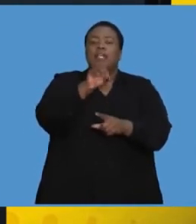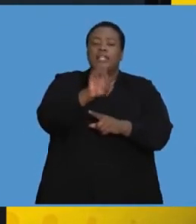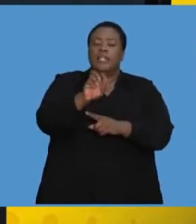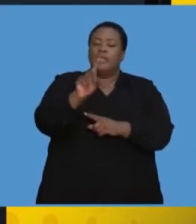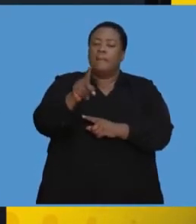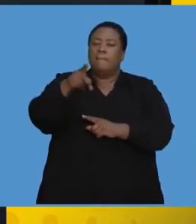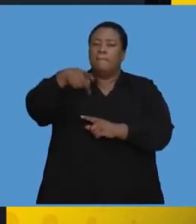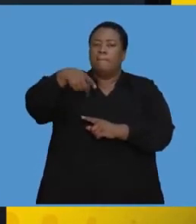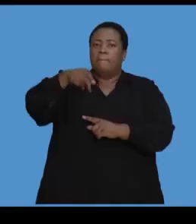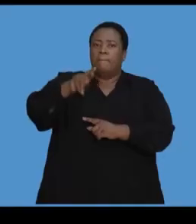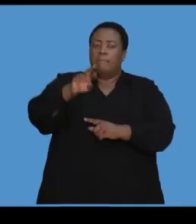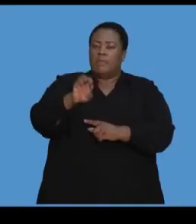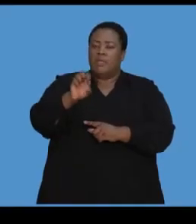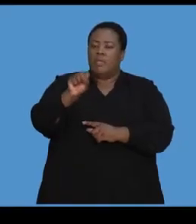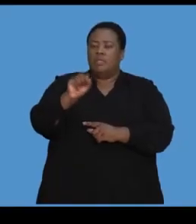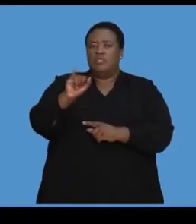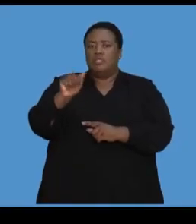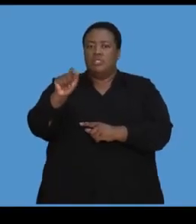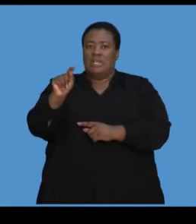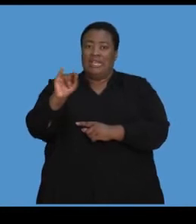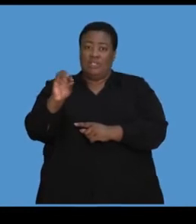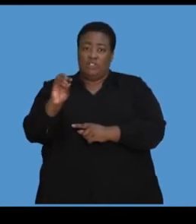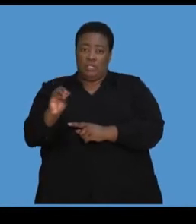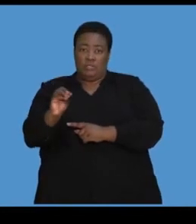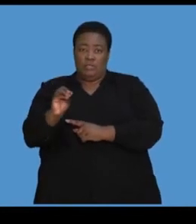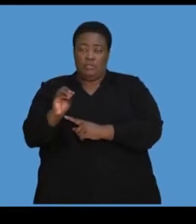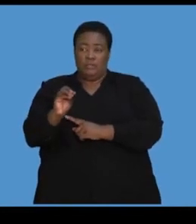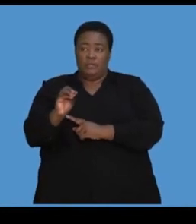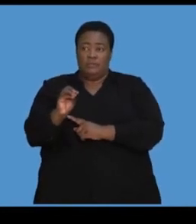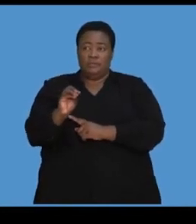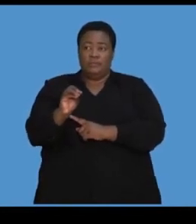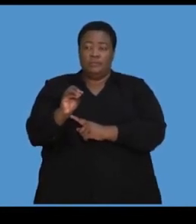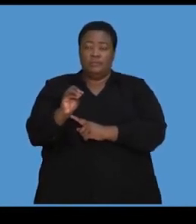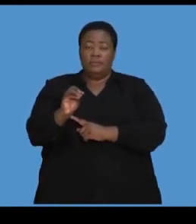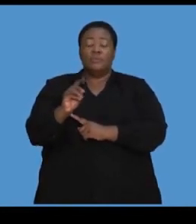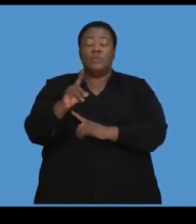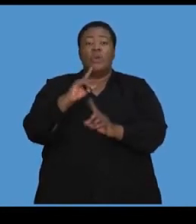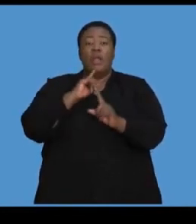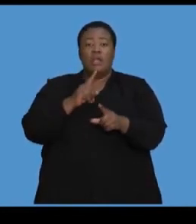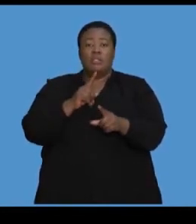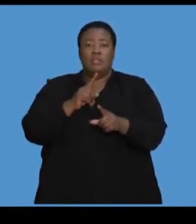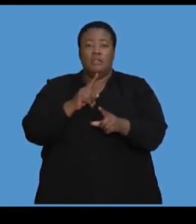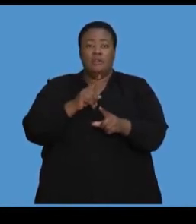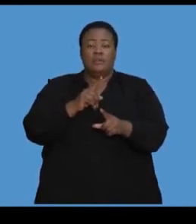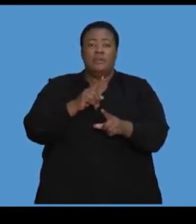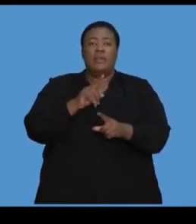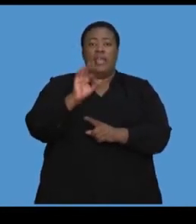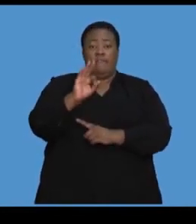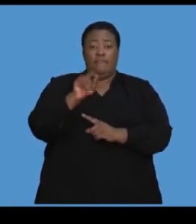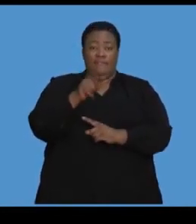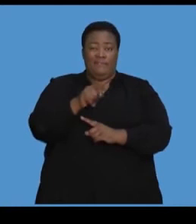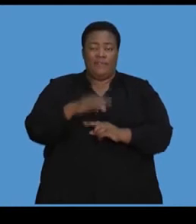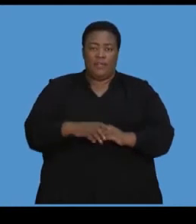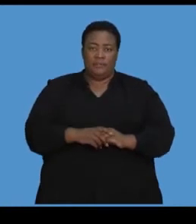depreciation. So we are looking for depreciation there. So 1.28 is our depreciation. So the answer is F